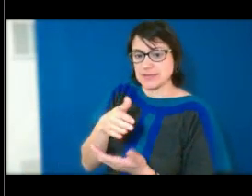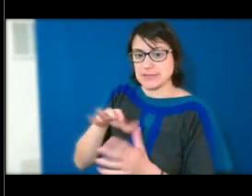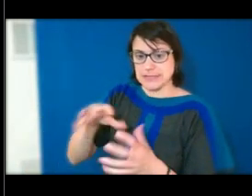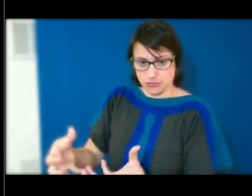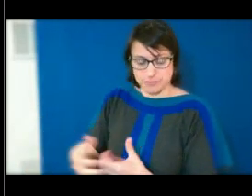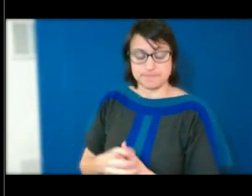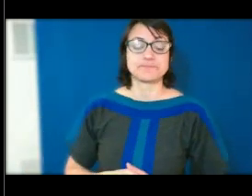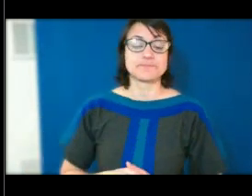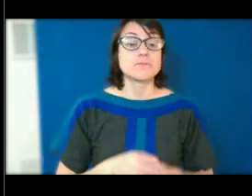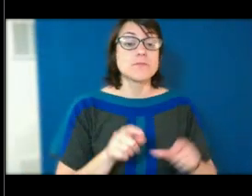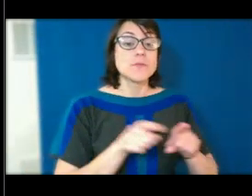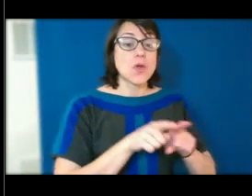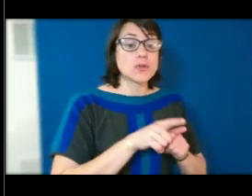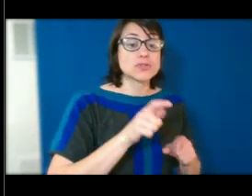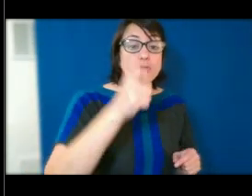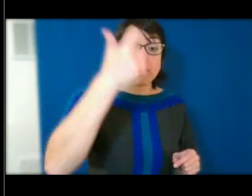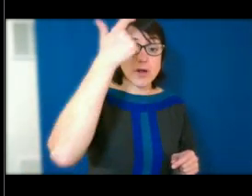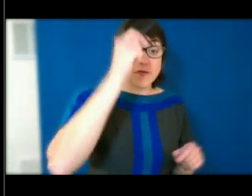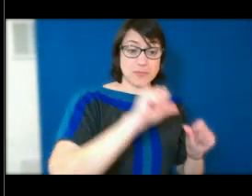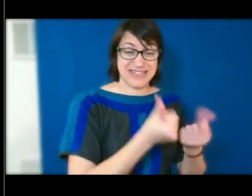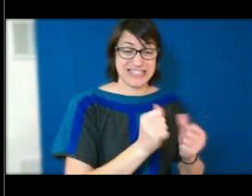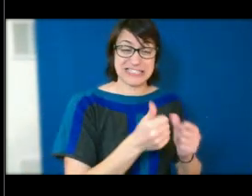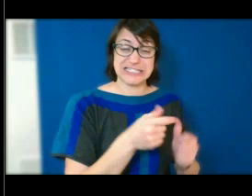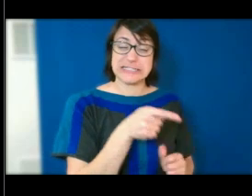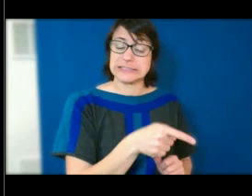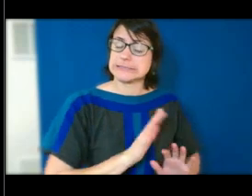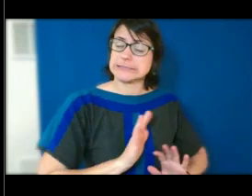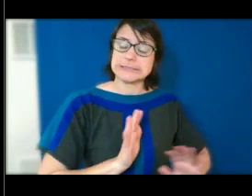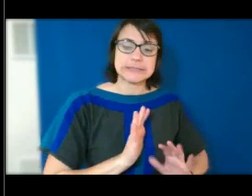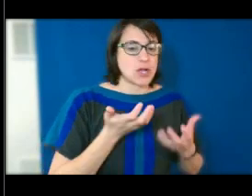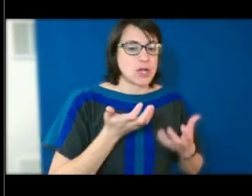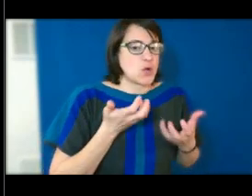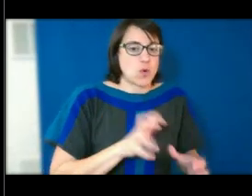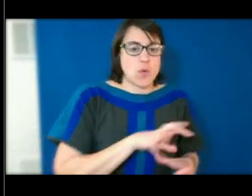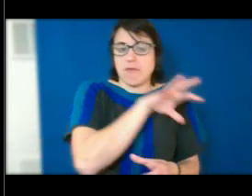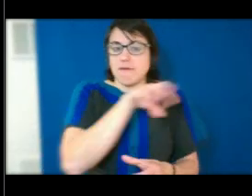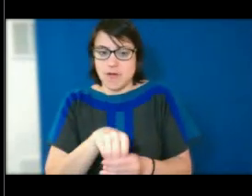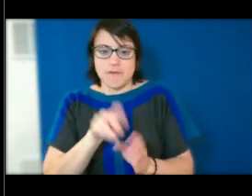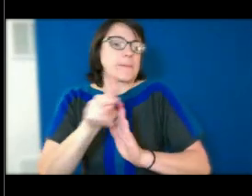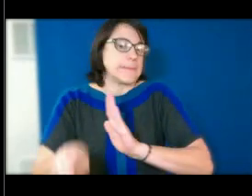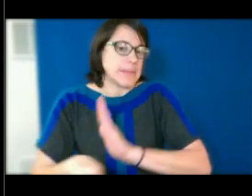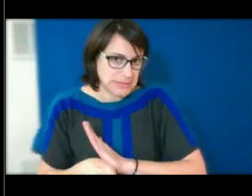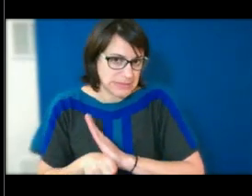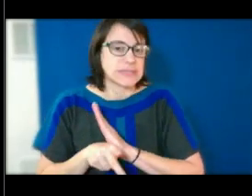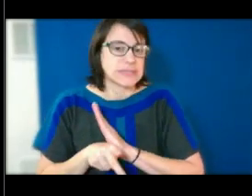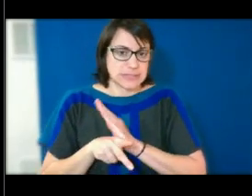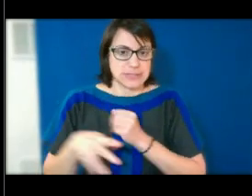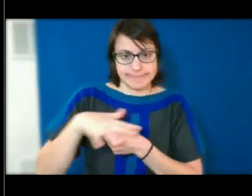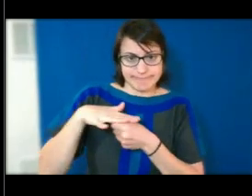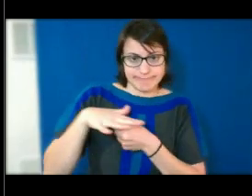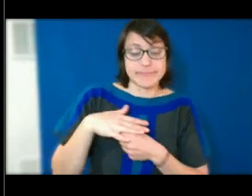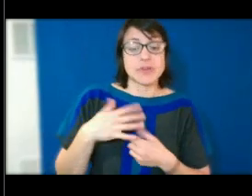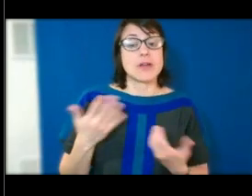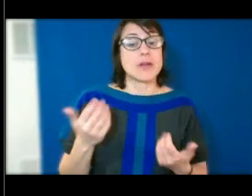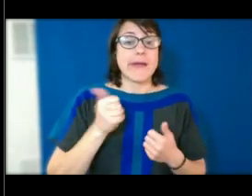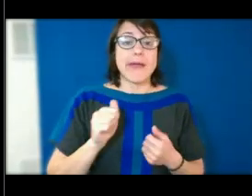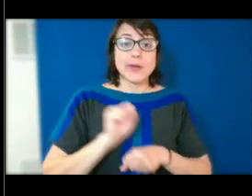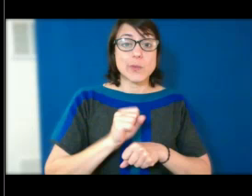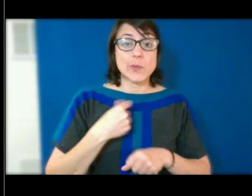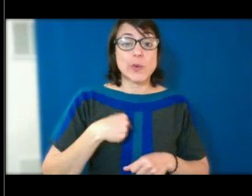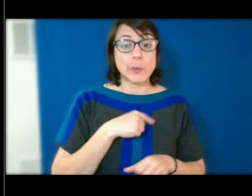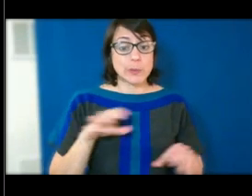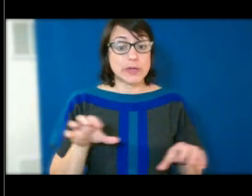government agencies really don't want to hang out in the policy arena. And any of the work that we are doing, although we are